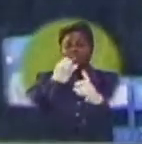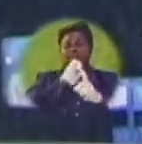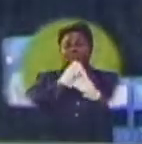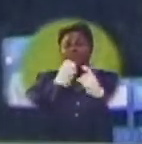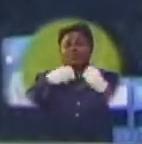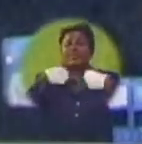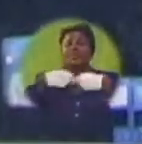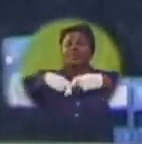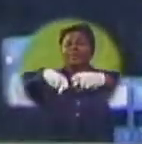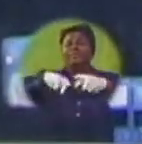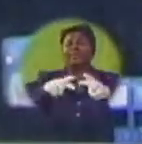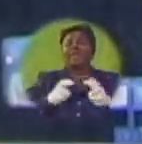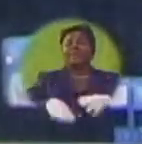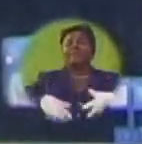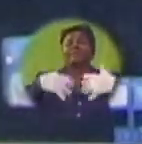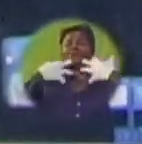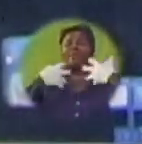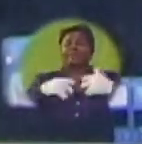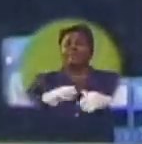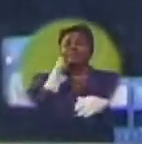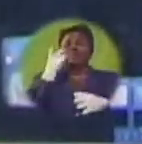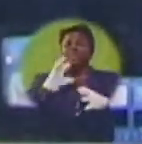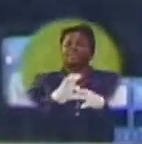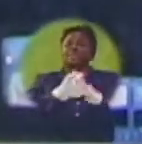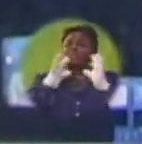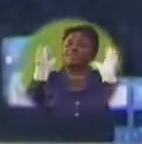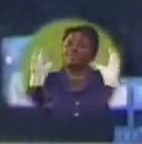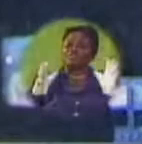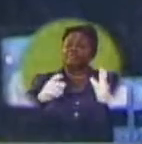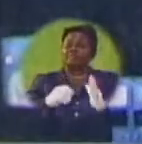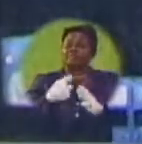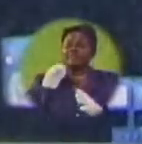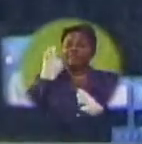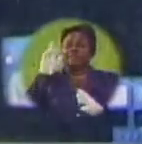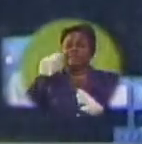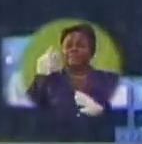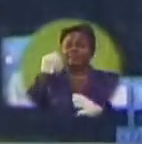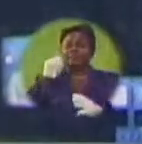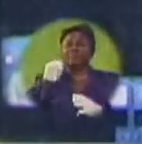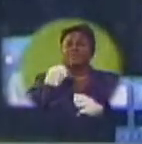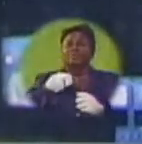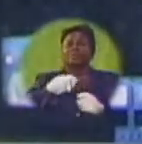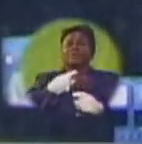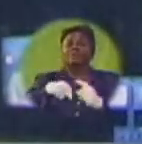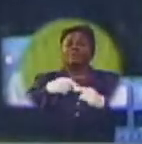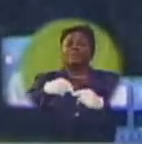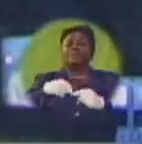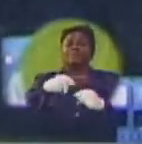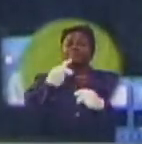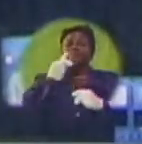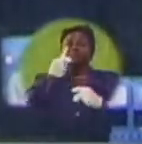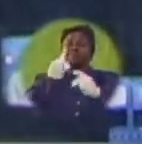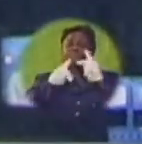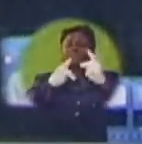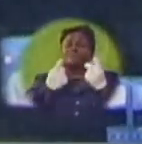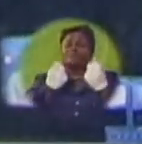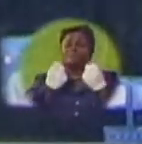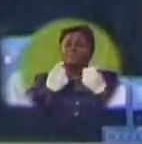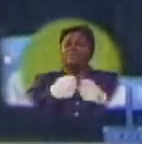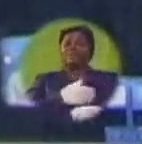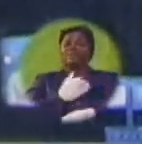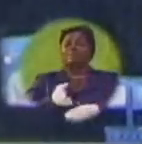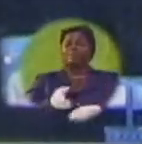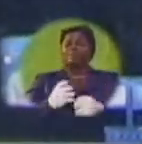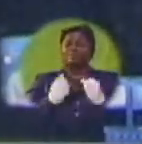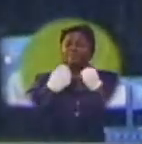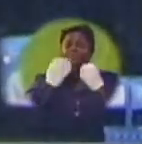be visibly reflected and clearly defined. Adams says when visitors come to the Twin Island Paradise, they must be able to